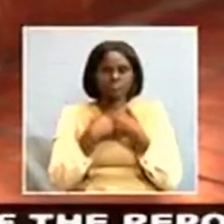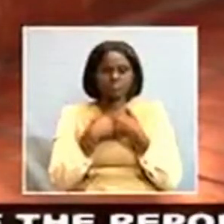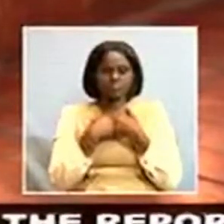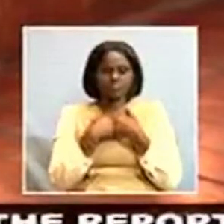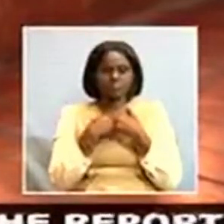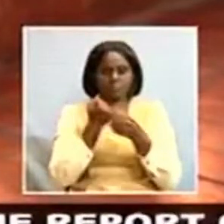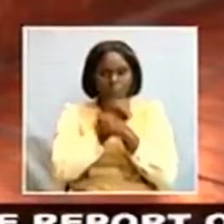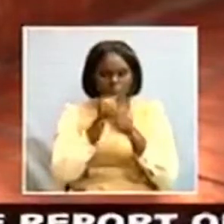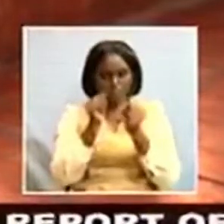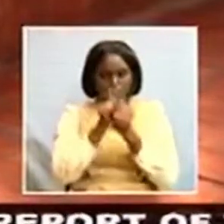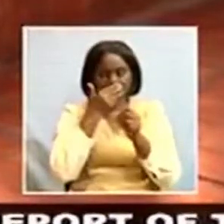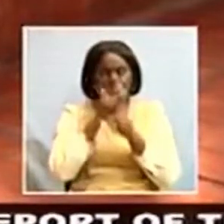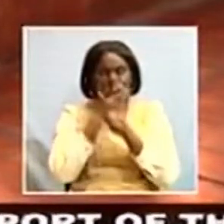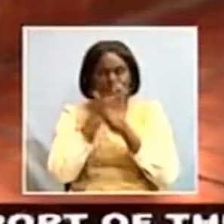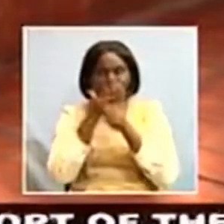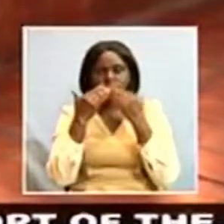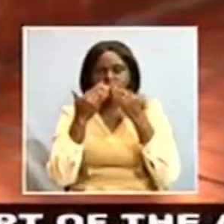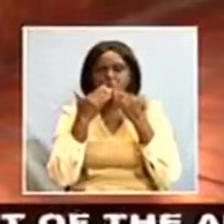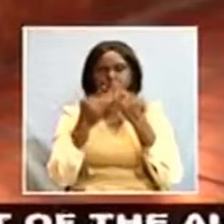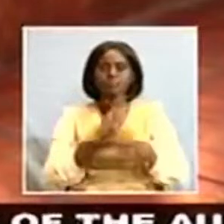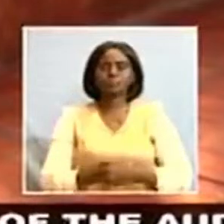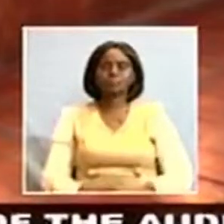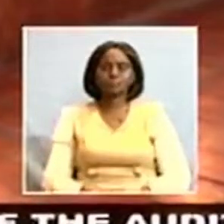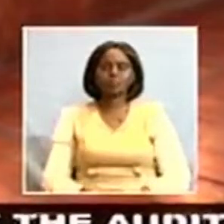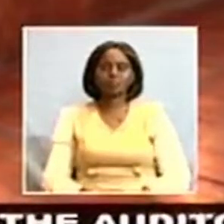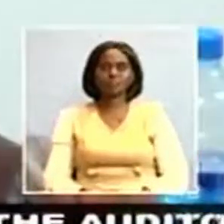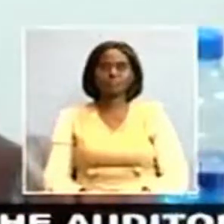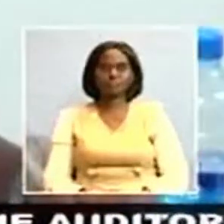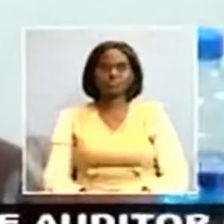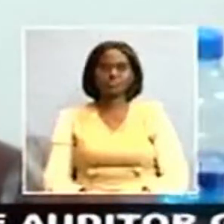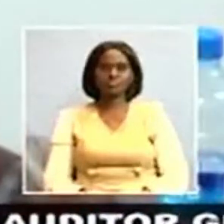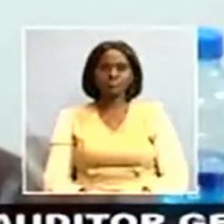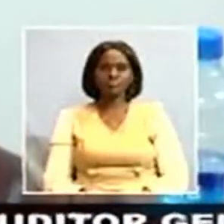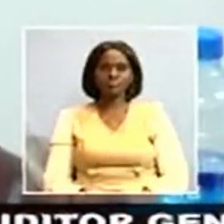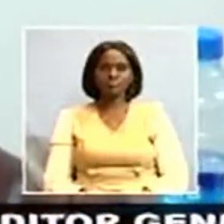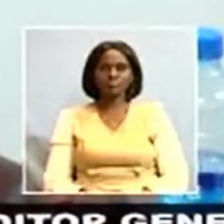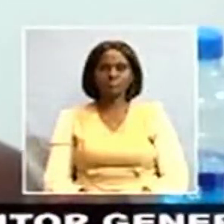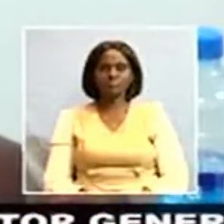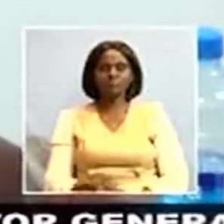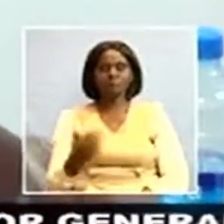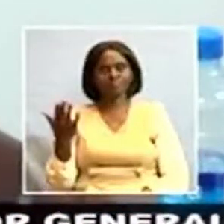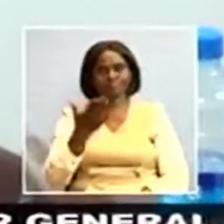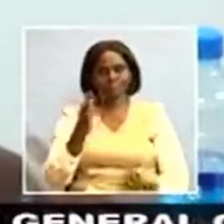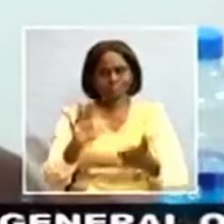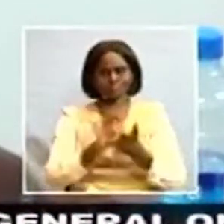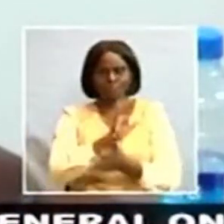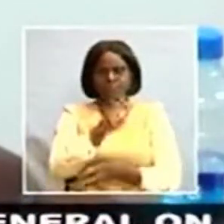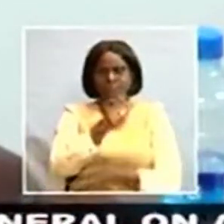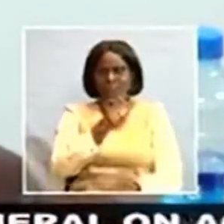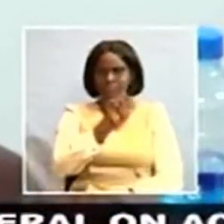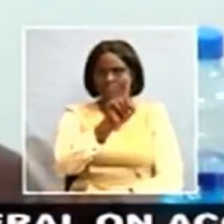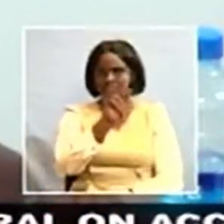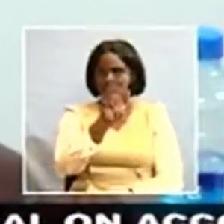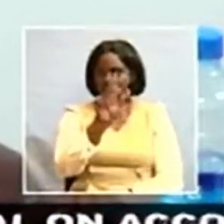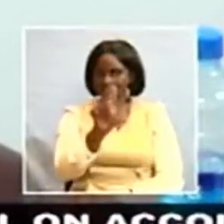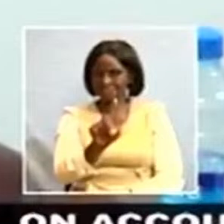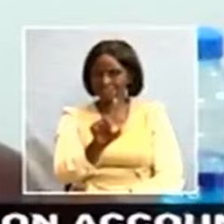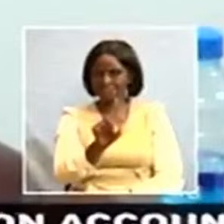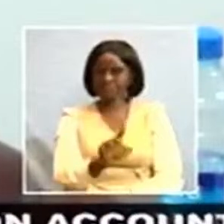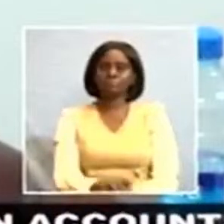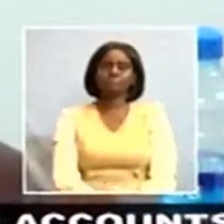derail our commitment. Thank you. Let's test your commitment, Director of Finance. Let's go to page 131.